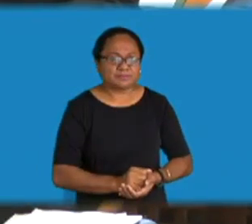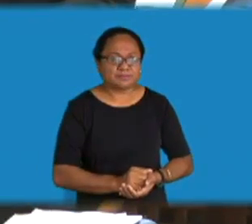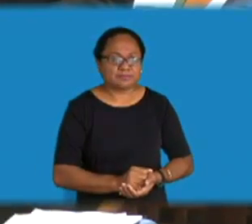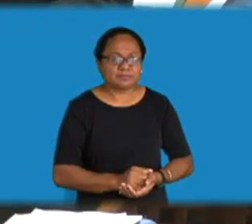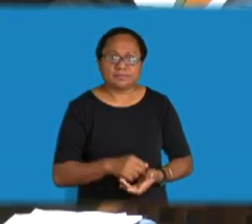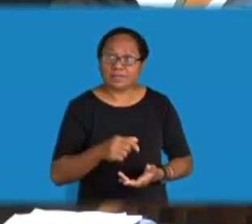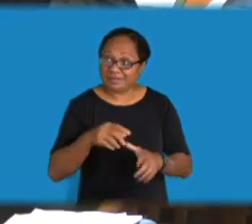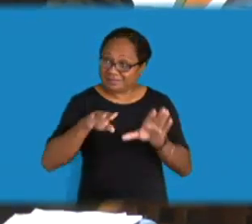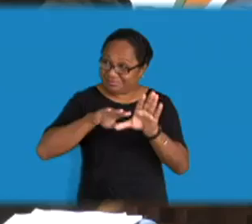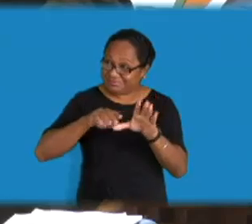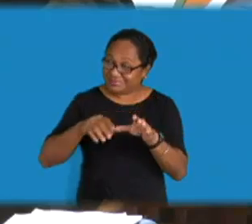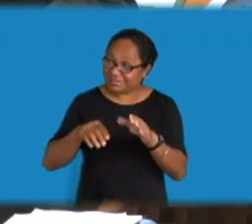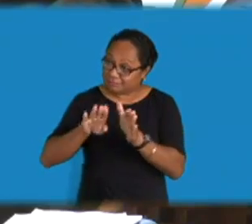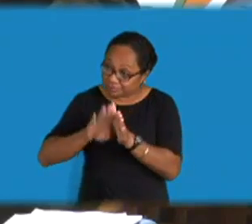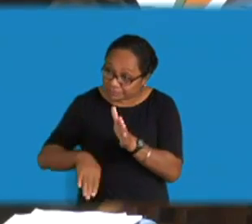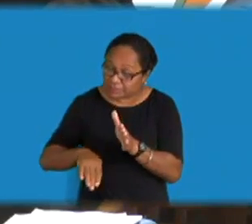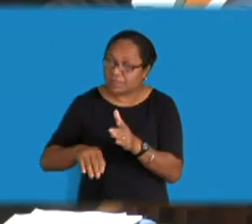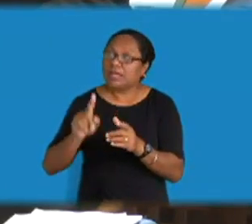replaced,